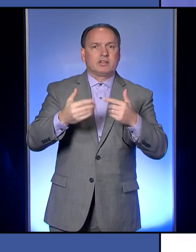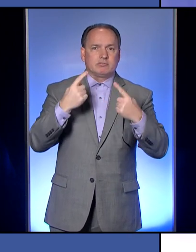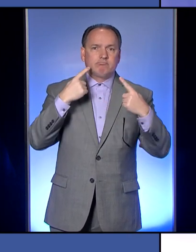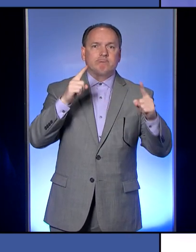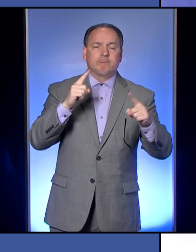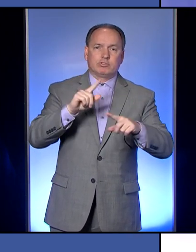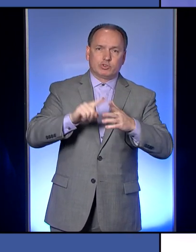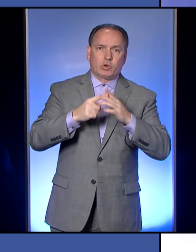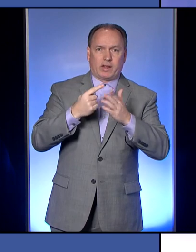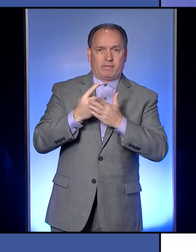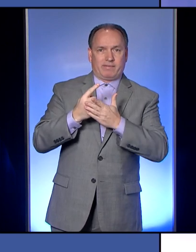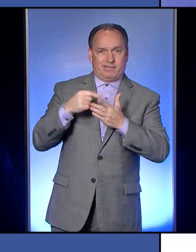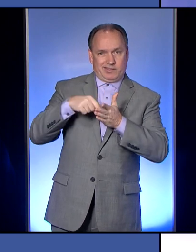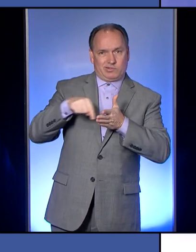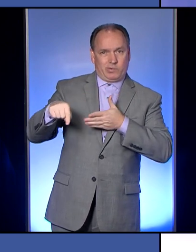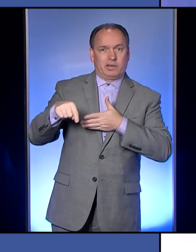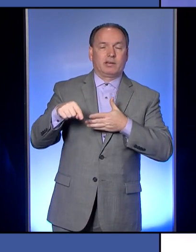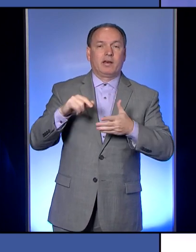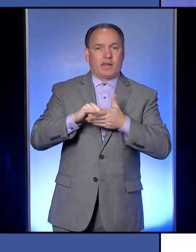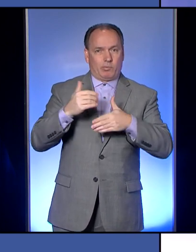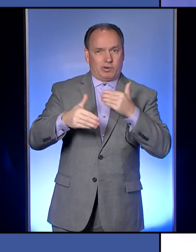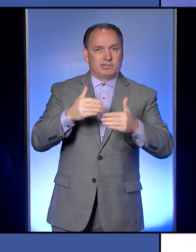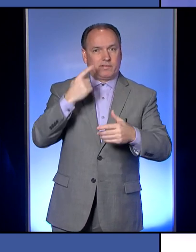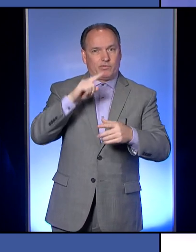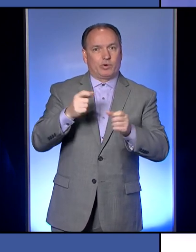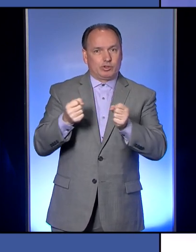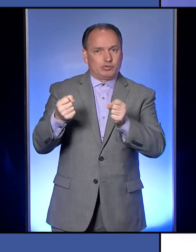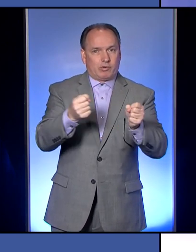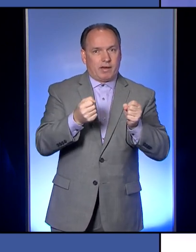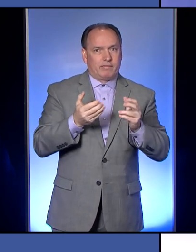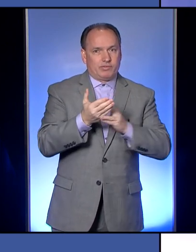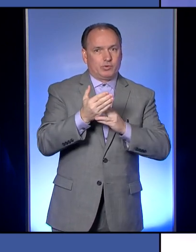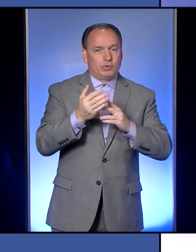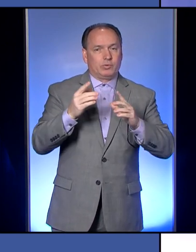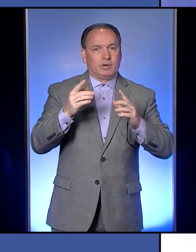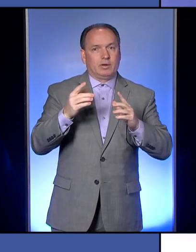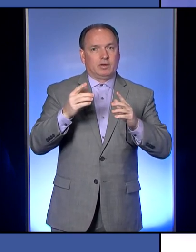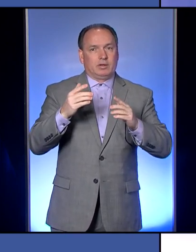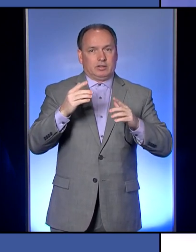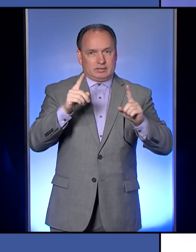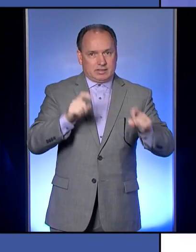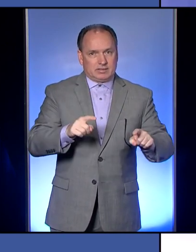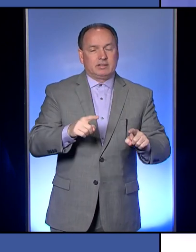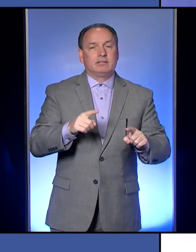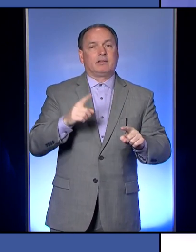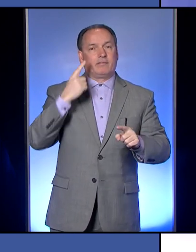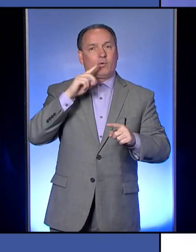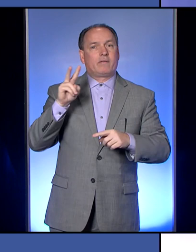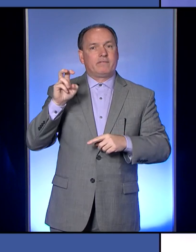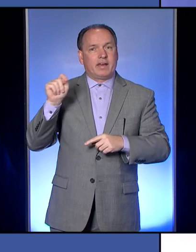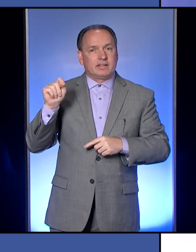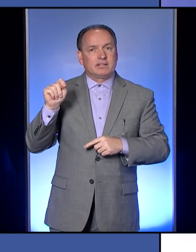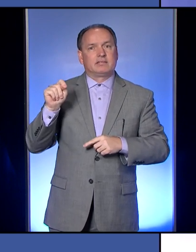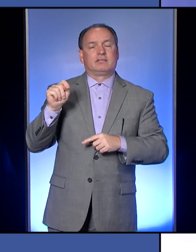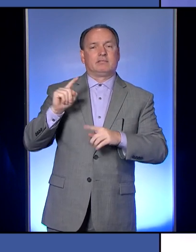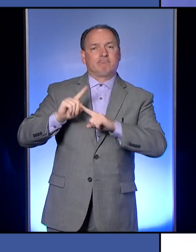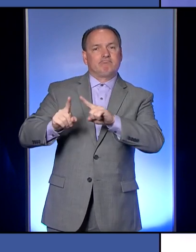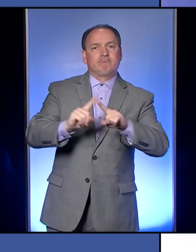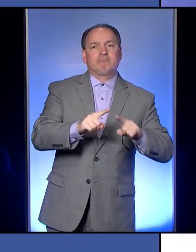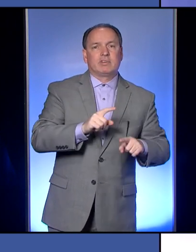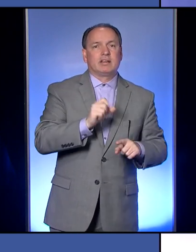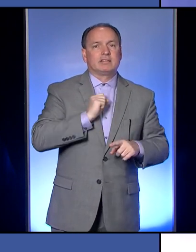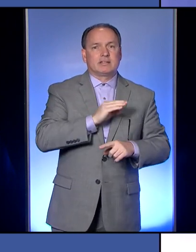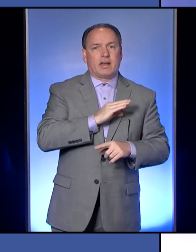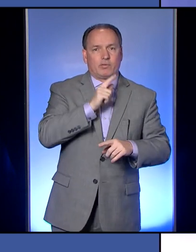week. I'm confident that the process we have in place will ensure the safety of our veterans being tested as well as the staff that are conducting the